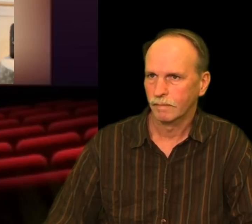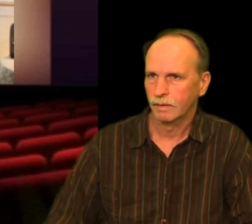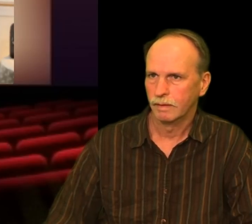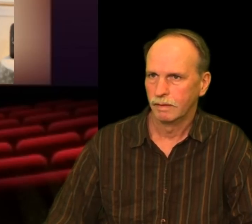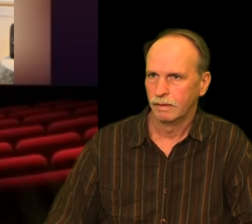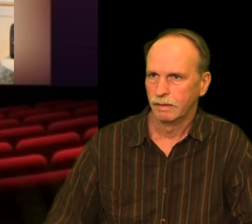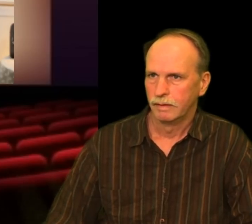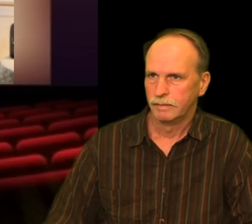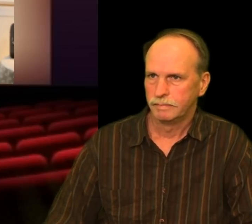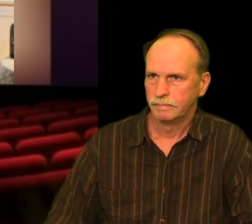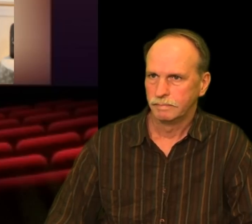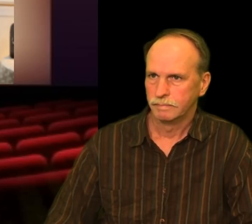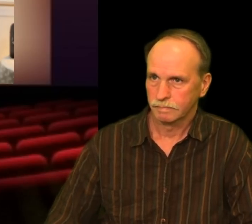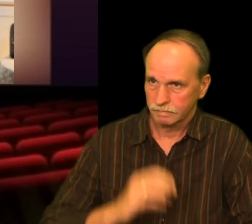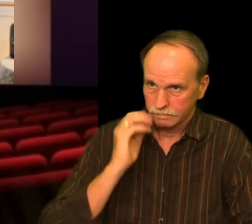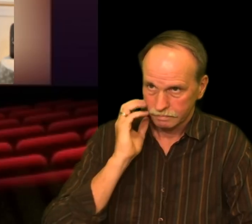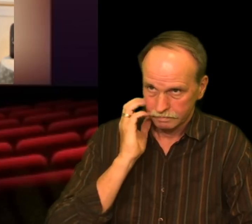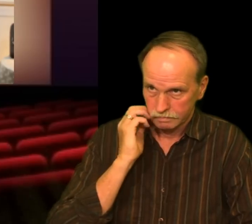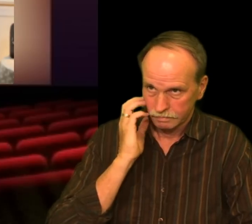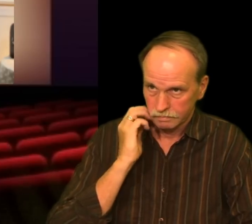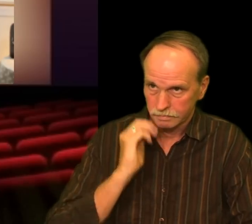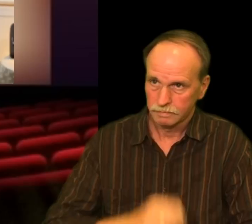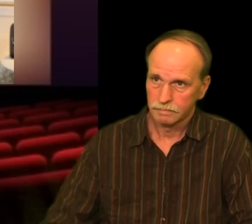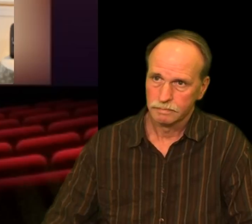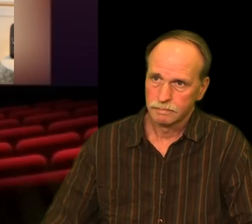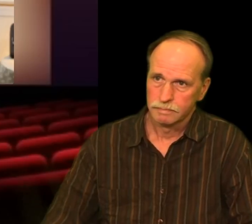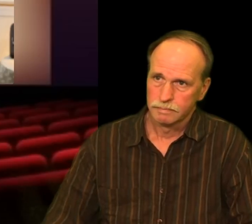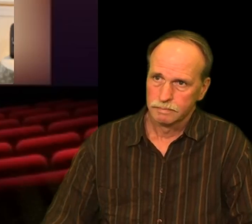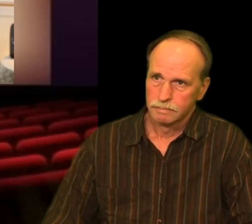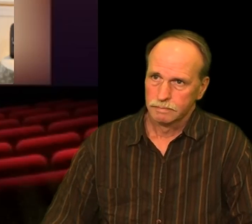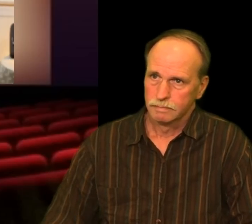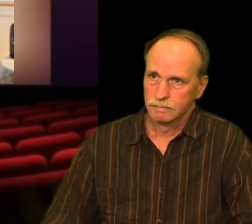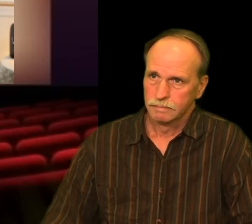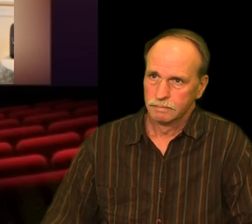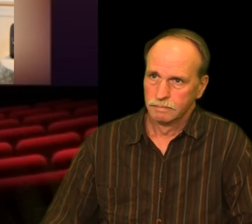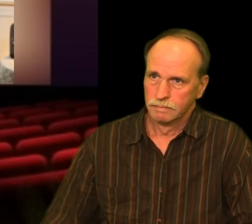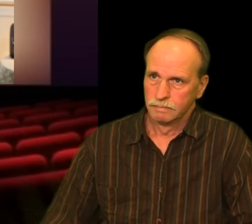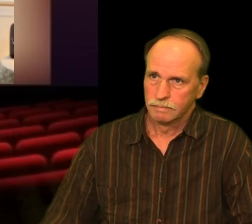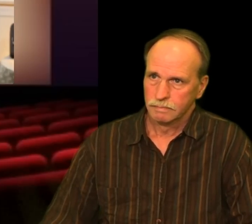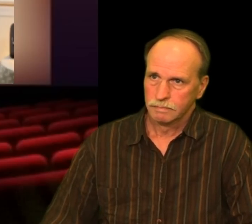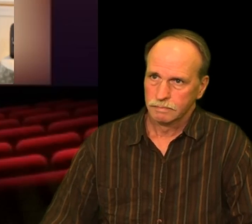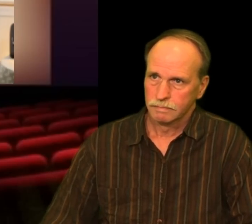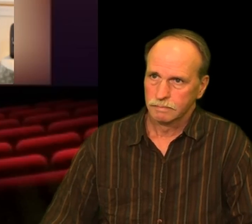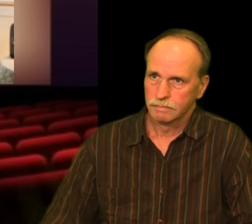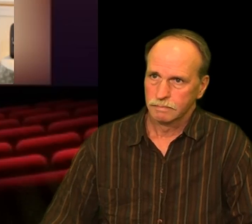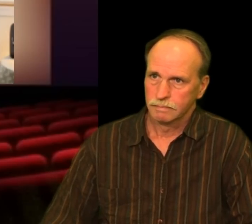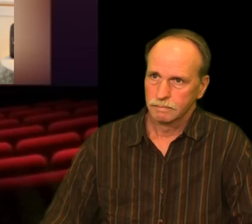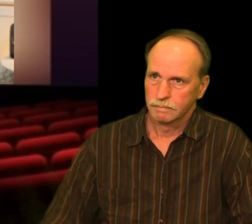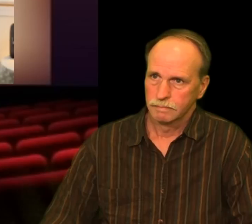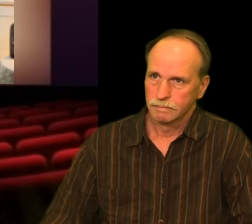CIA and the FBI and the anti-vaccination movement as well. So when somebody is a flat